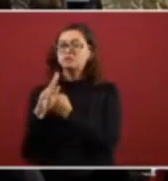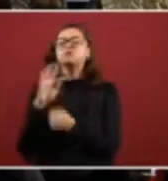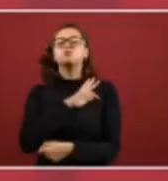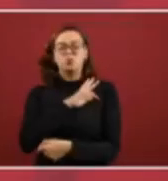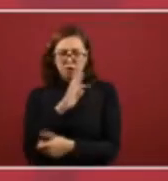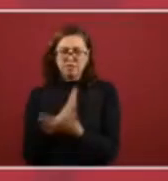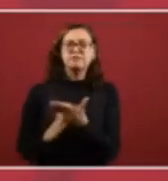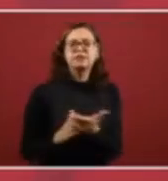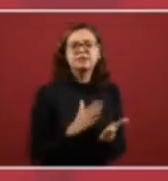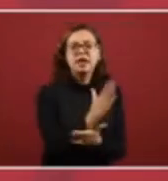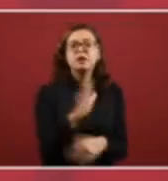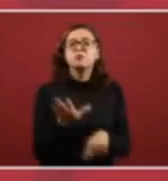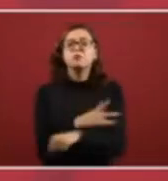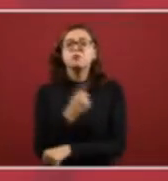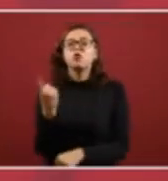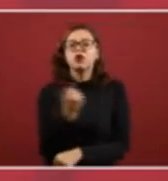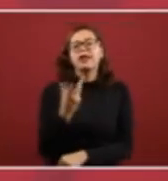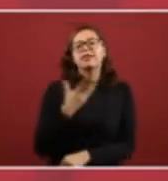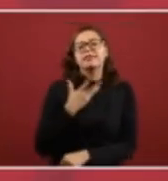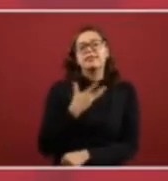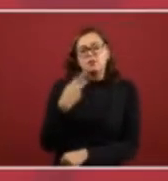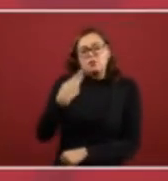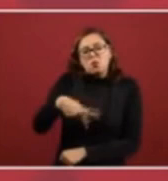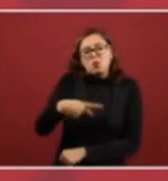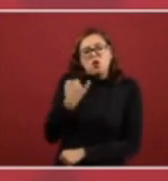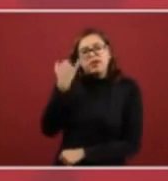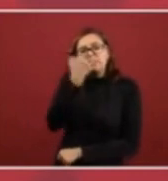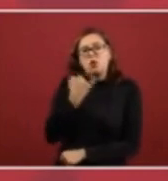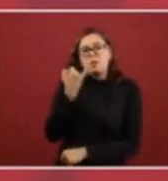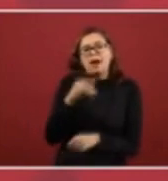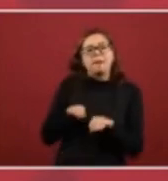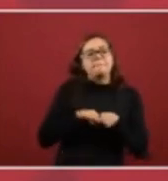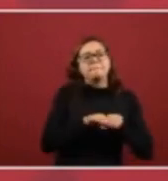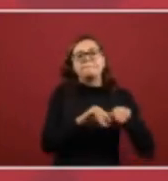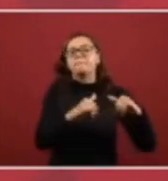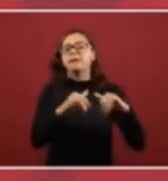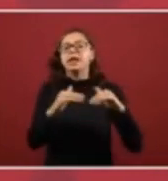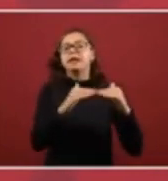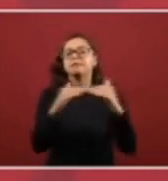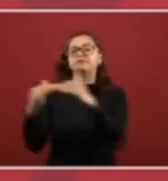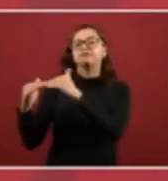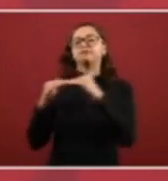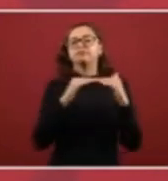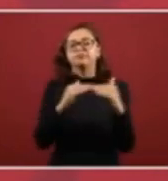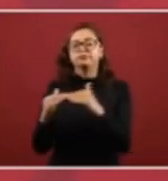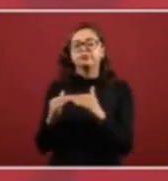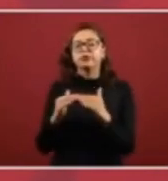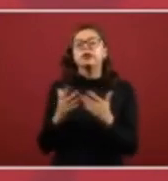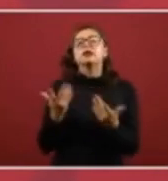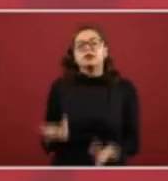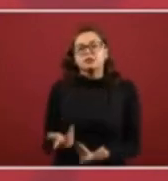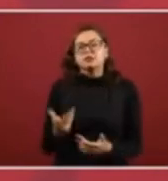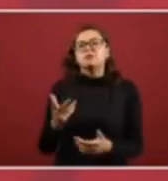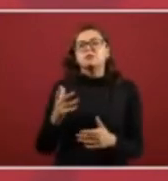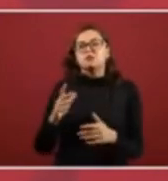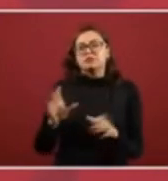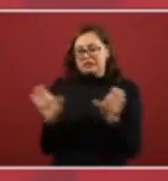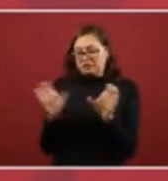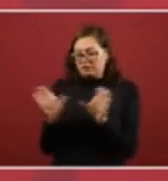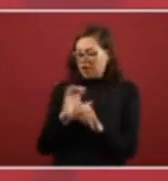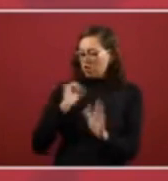other countries will intervene, we have a common language that other states and countries understand. And we made